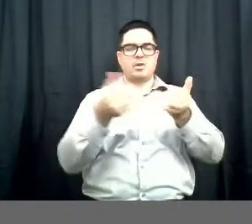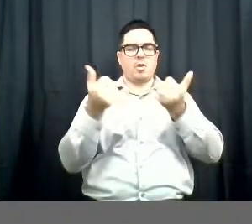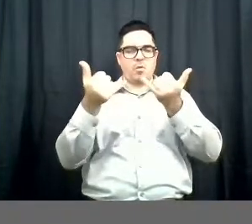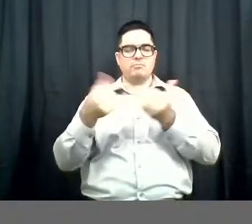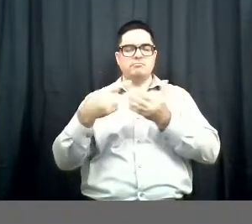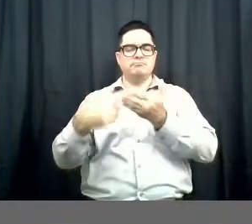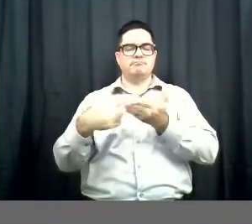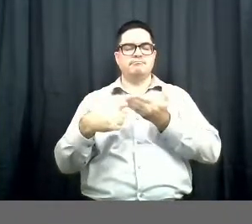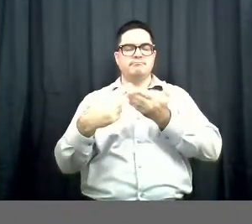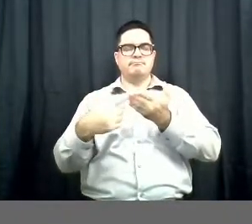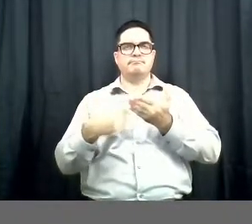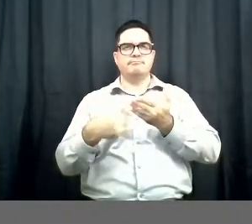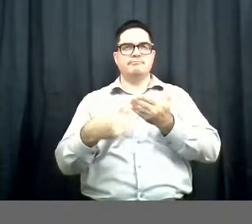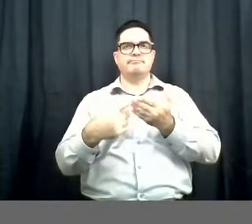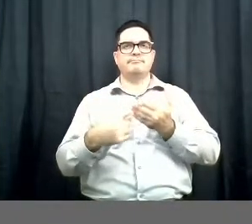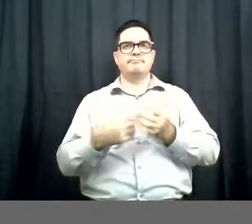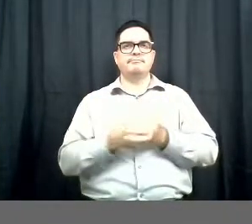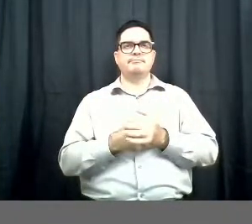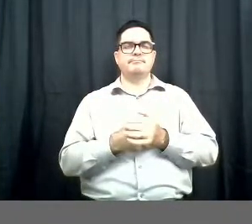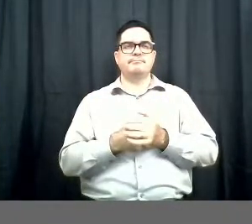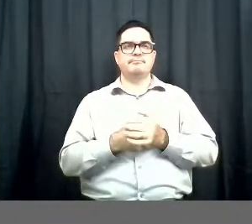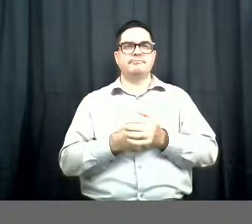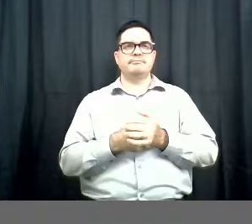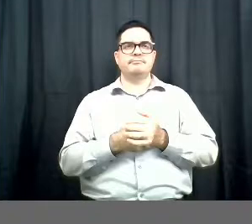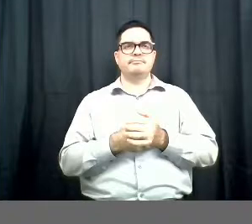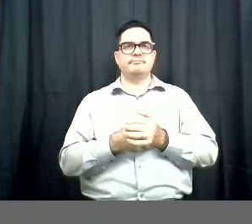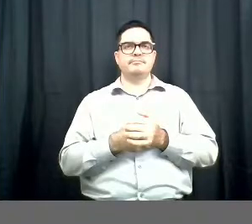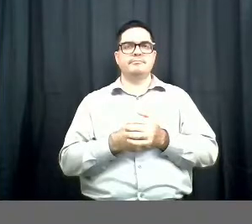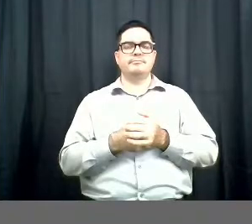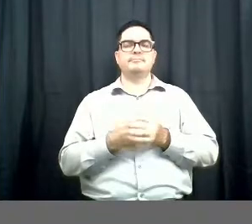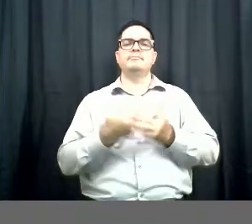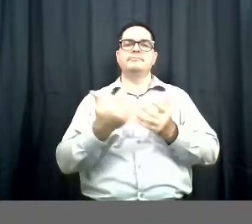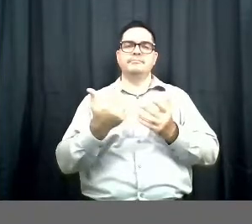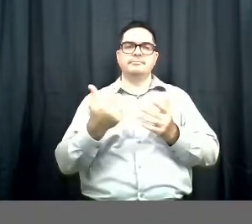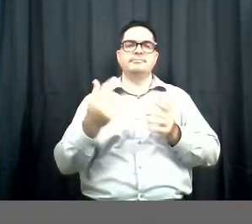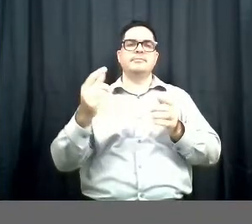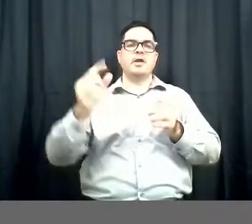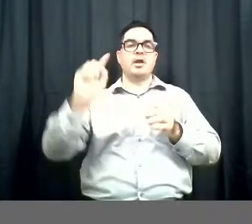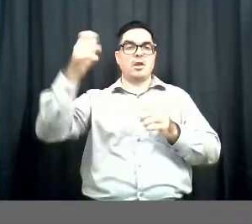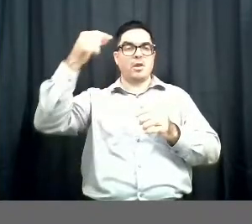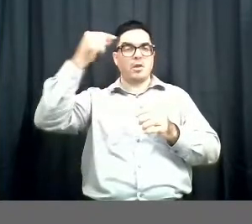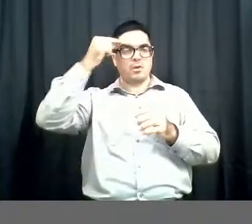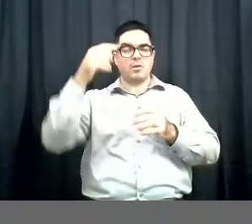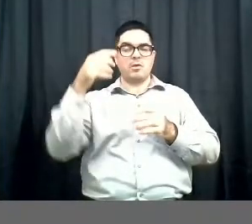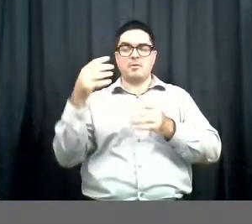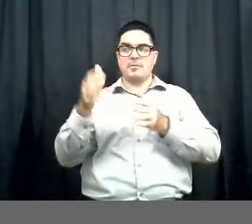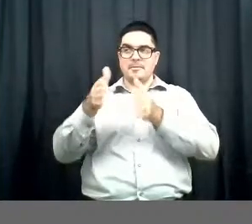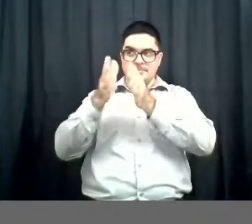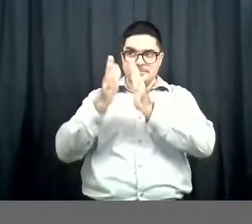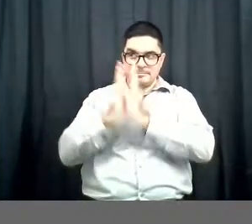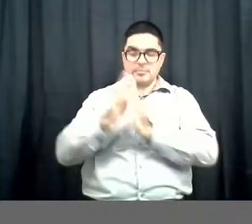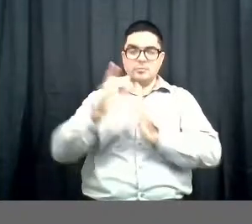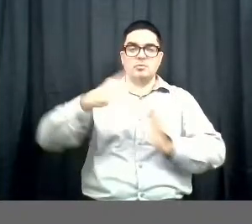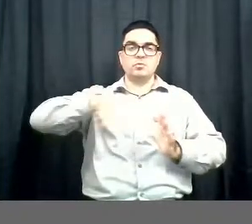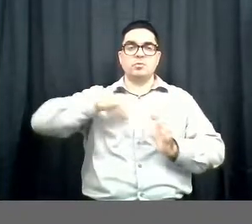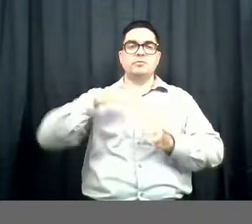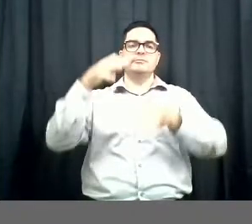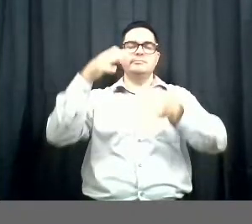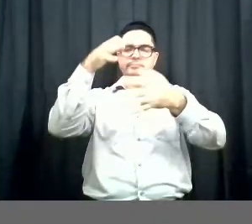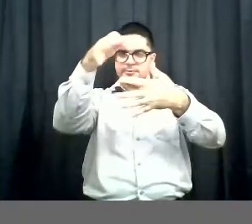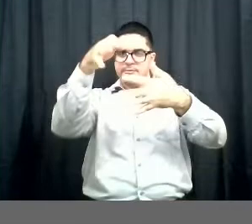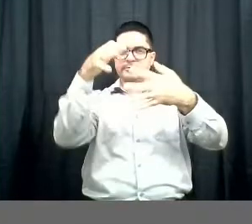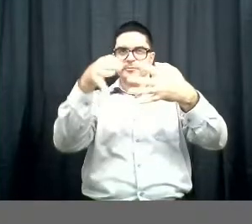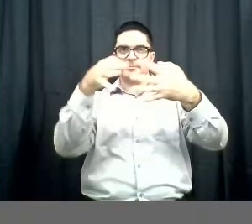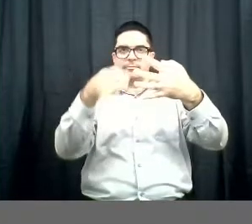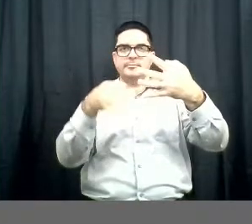has asked us many times over to explain our position, and I want to take this opportunity to walk through it. I know I won't be able to answer everyone's questions,